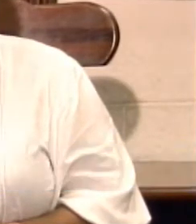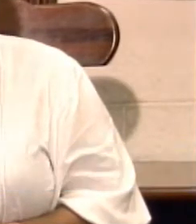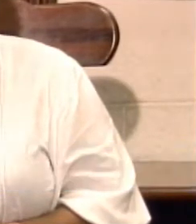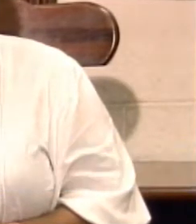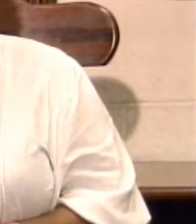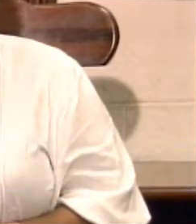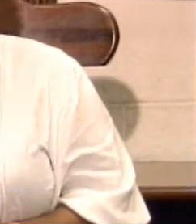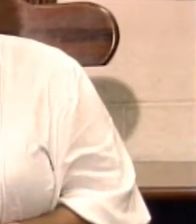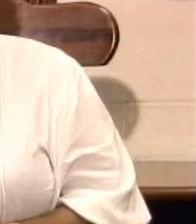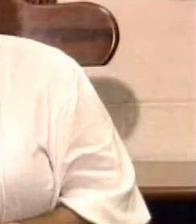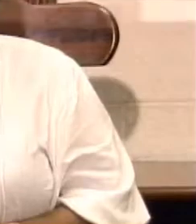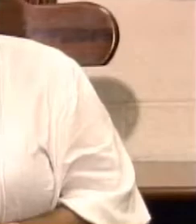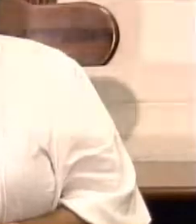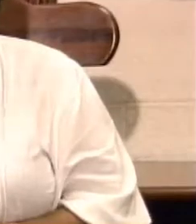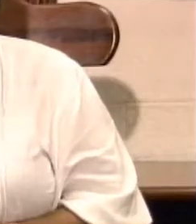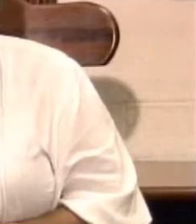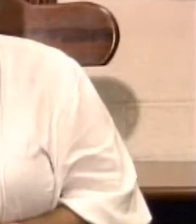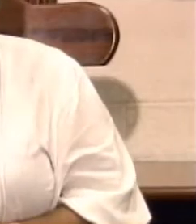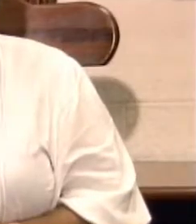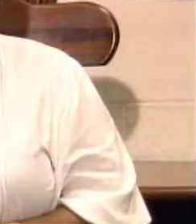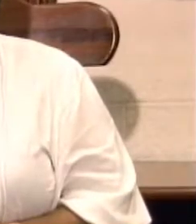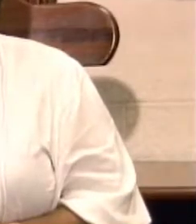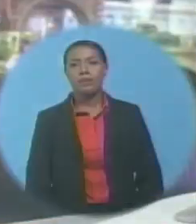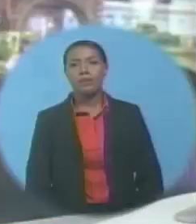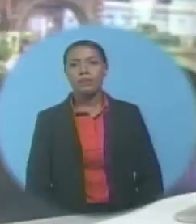been engaged for the last week.